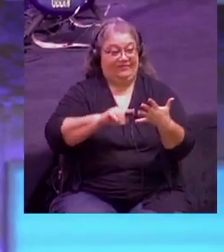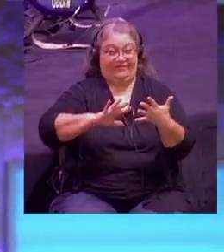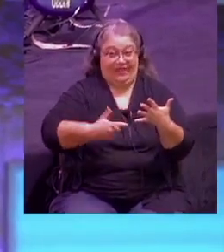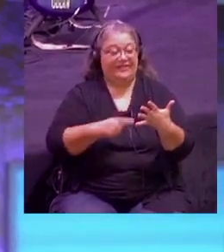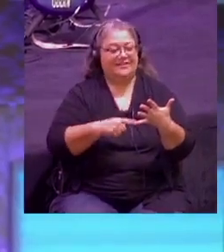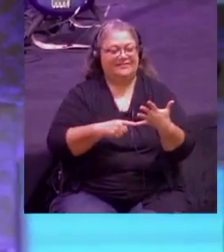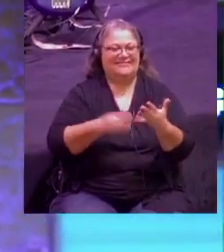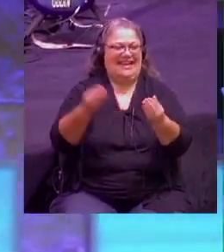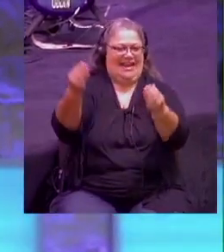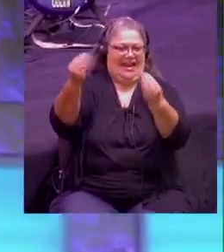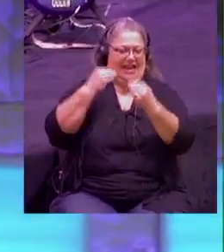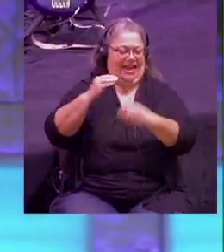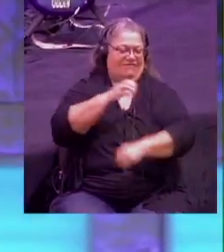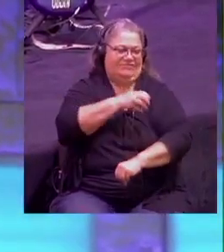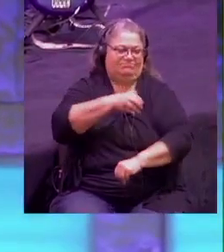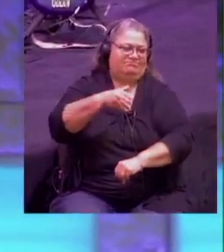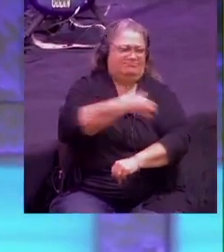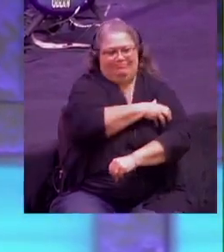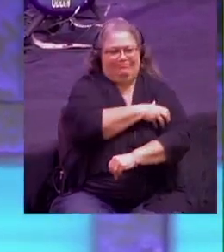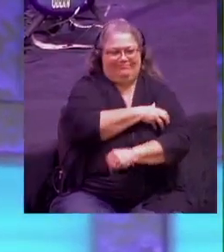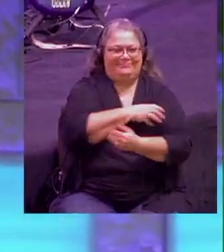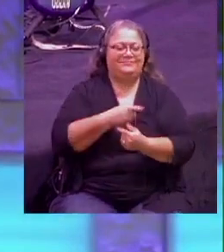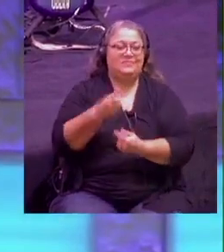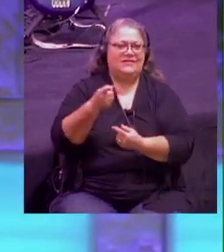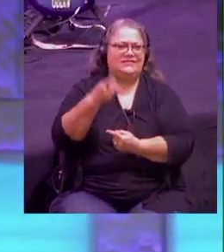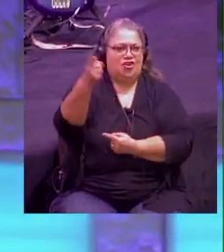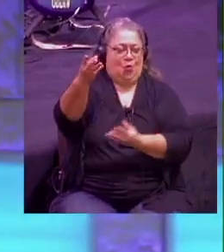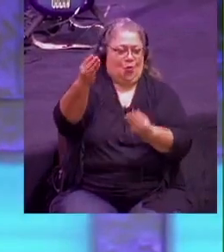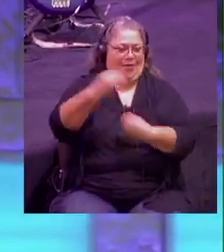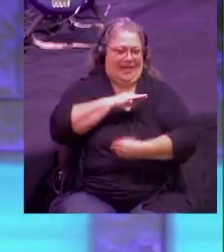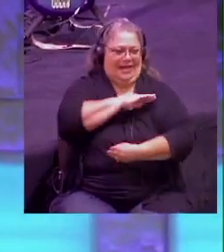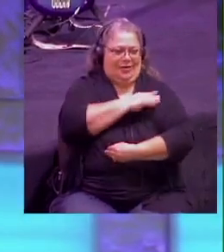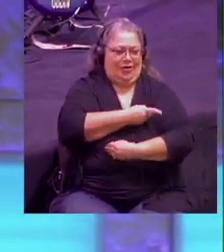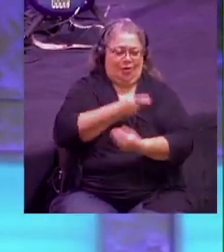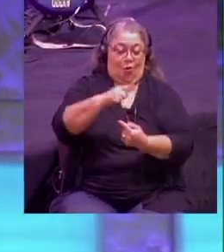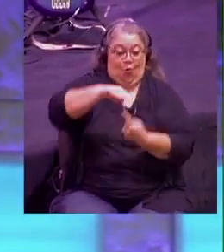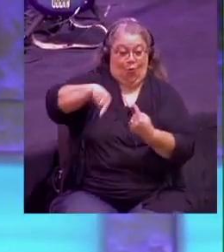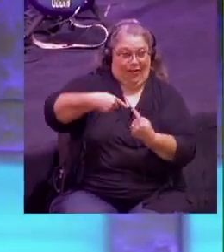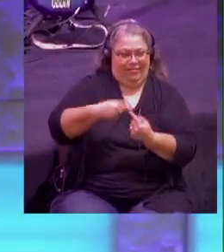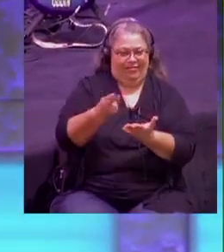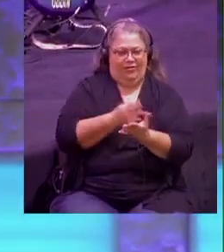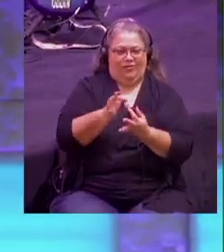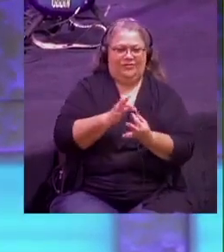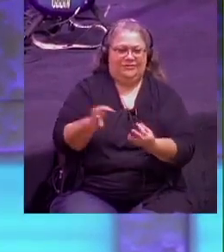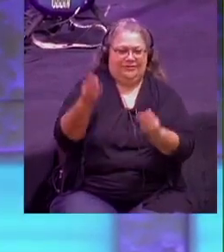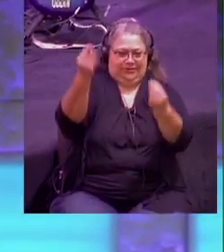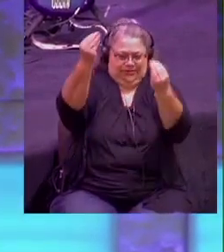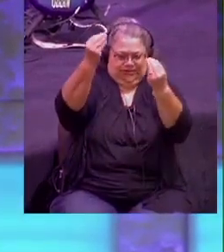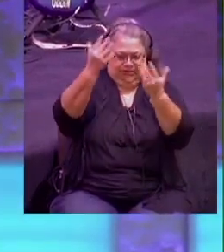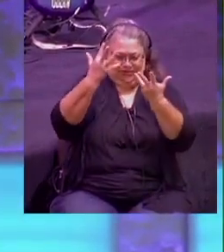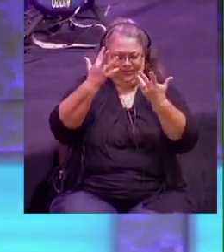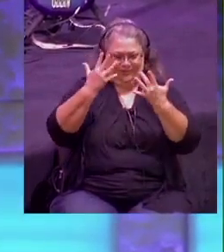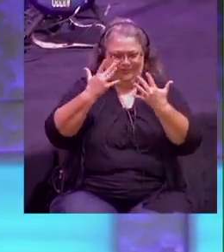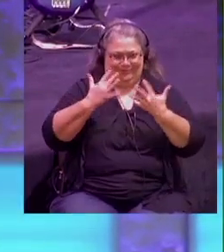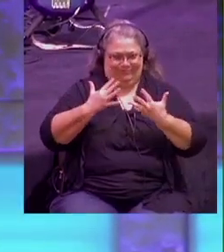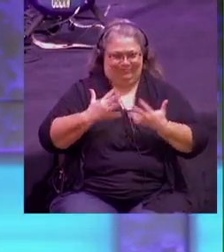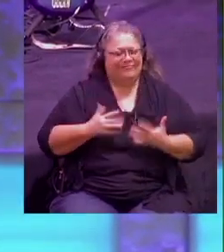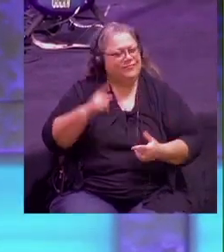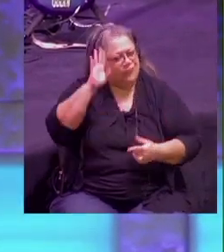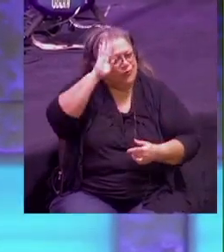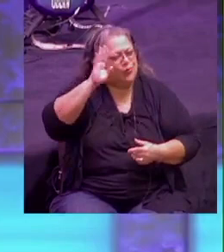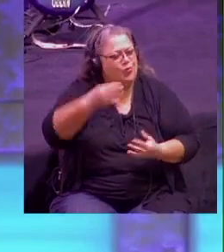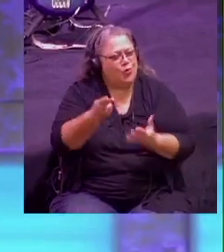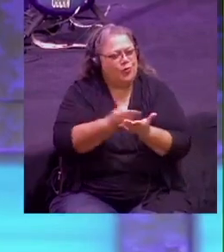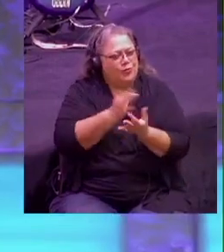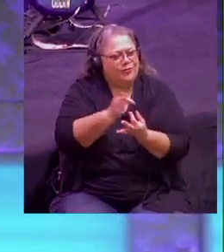Acts 1:8 says, you shall receive power when the Holy Spirit comes upon you. Do you know the Holy